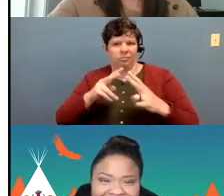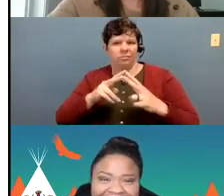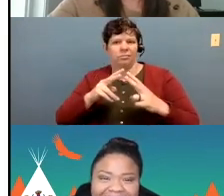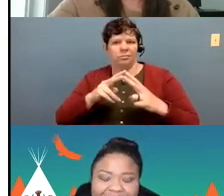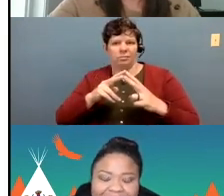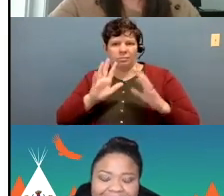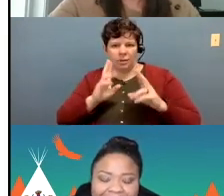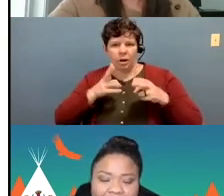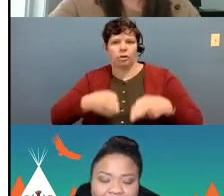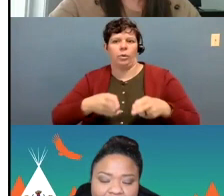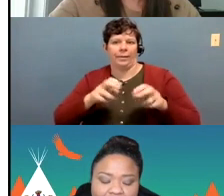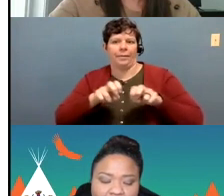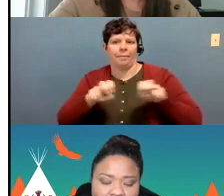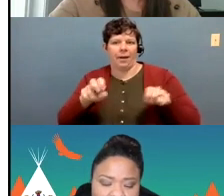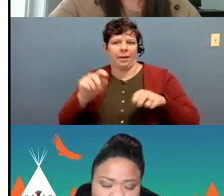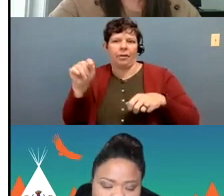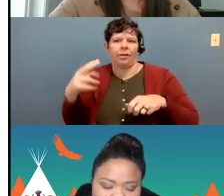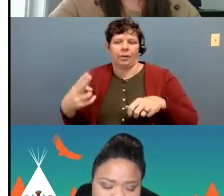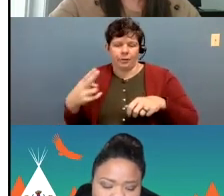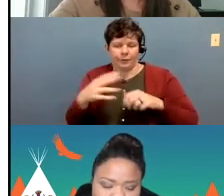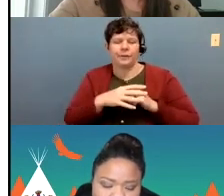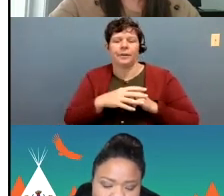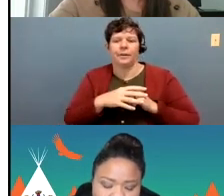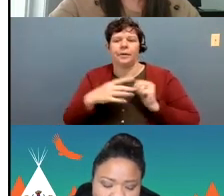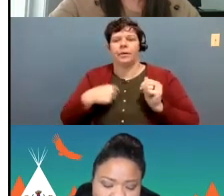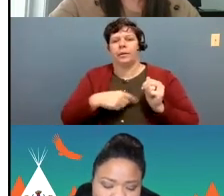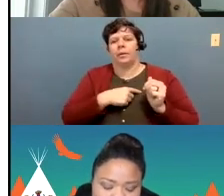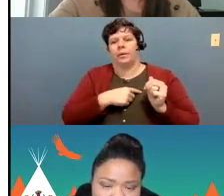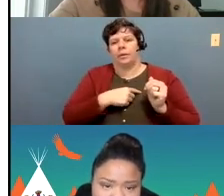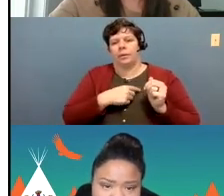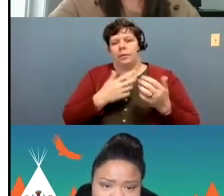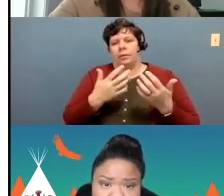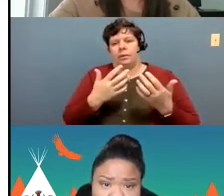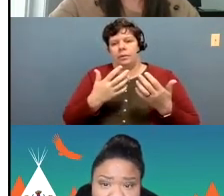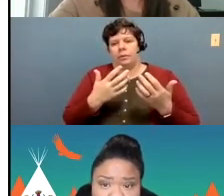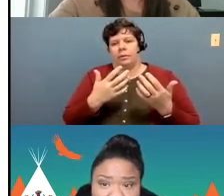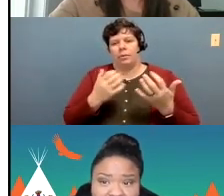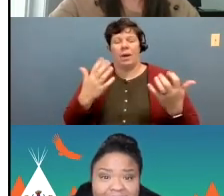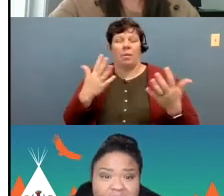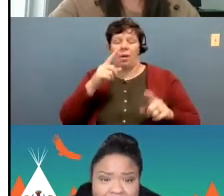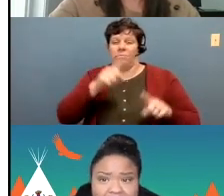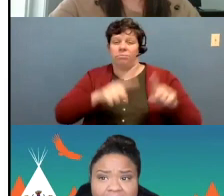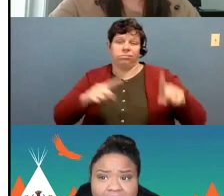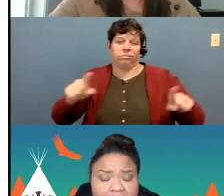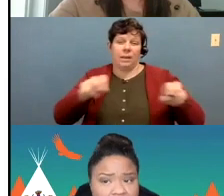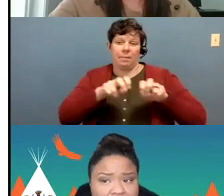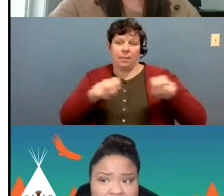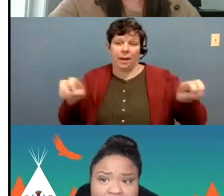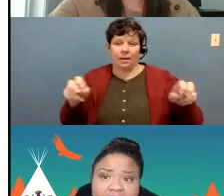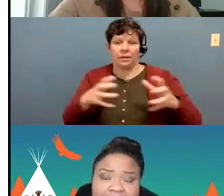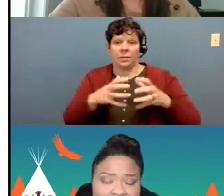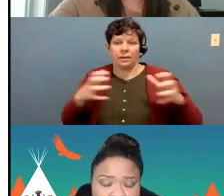So we want as vast of a panel as we can to get as many of our